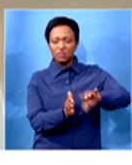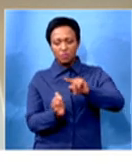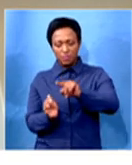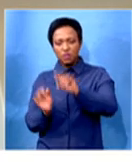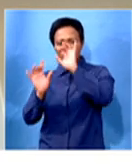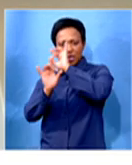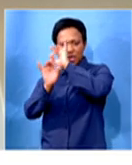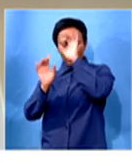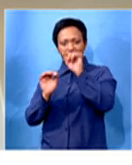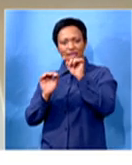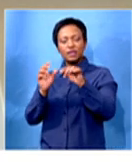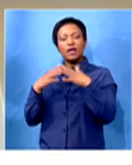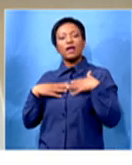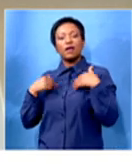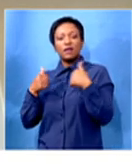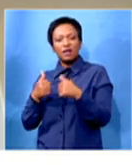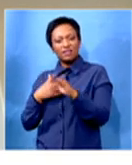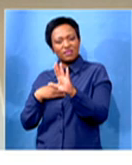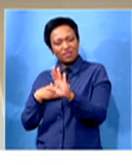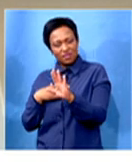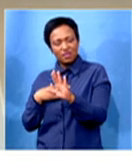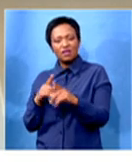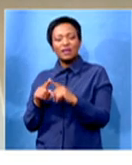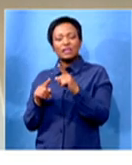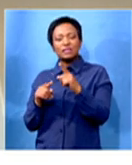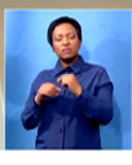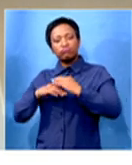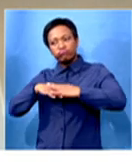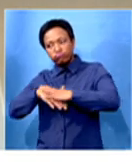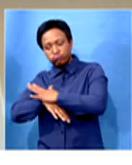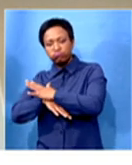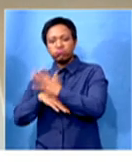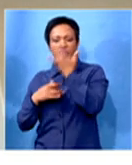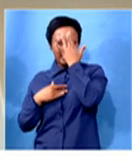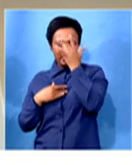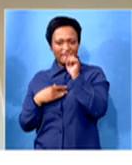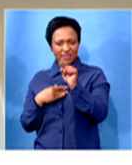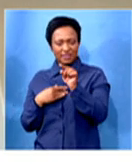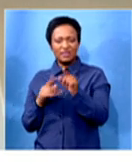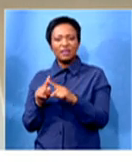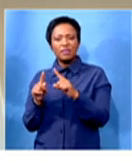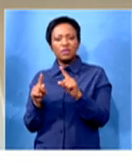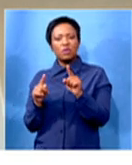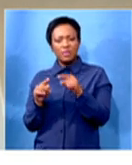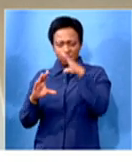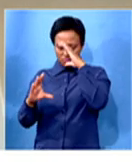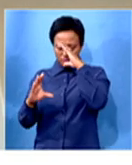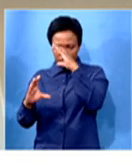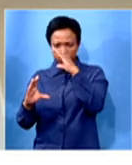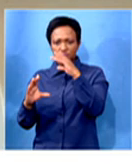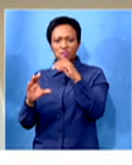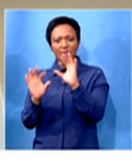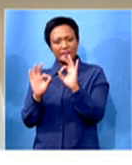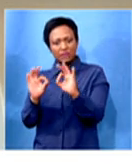a health-related matter. This is an infectious disease. And therefore, we need to tackle it with good